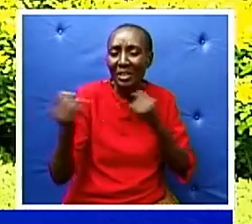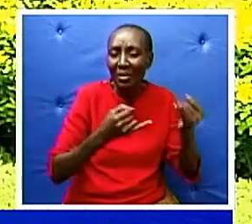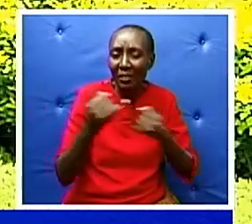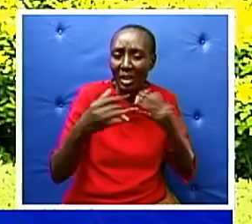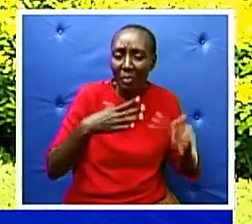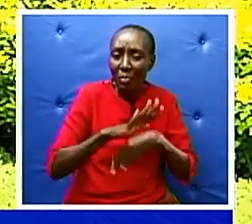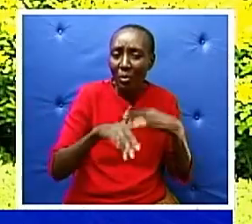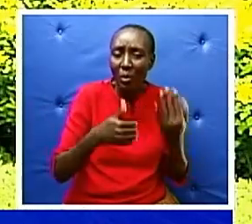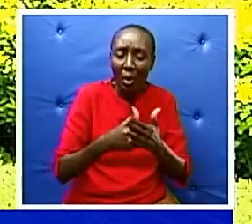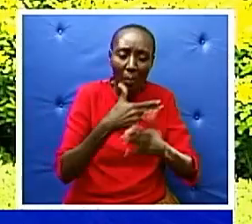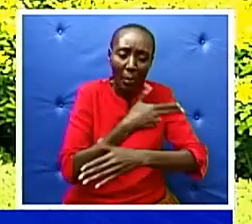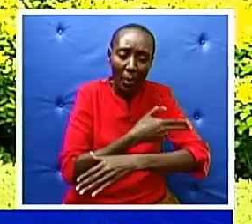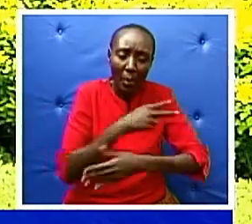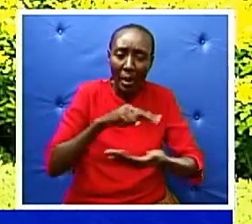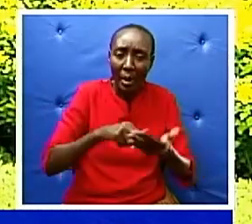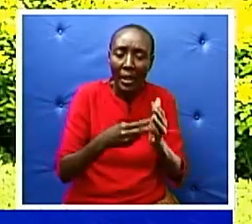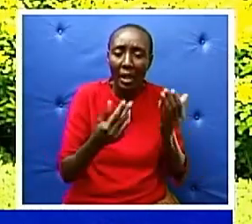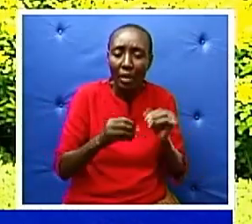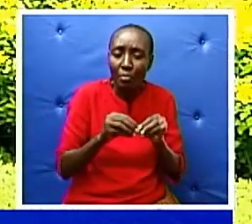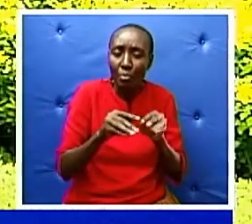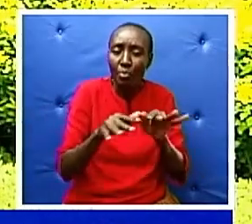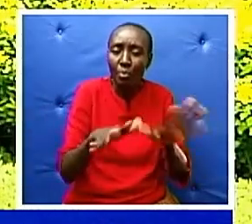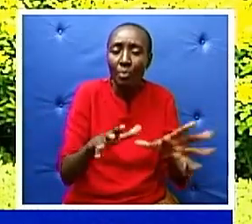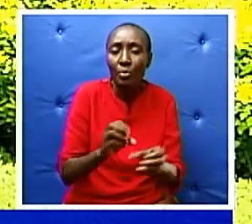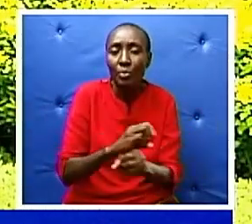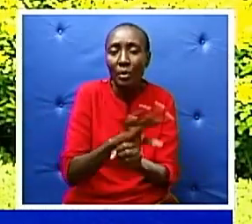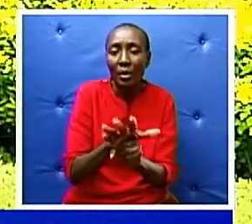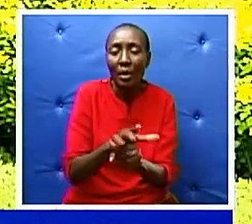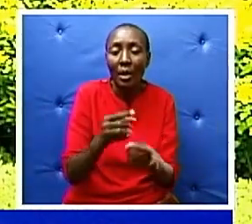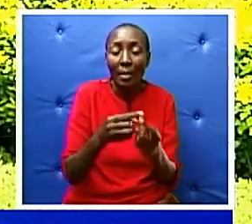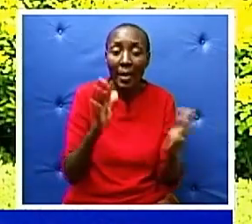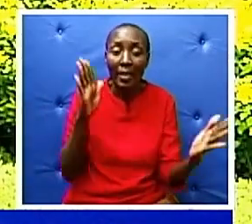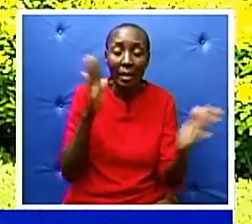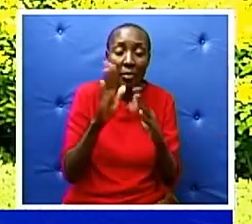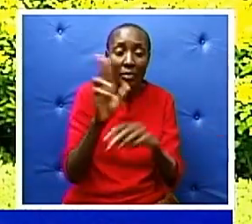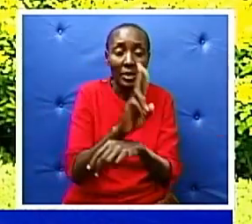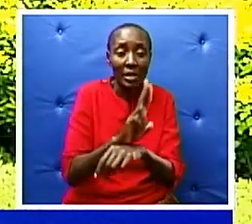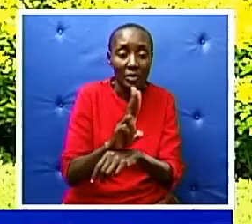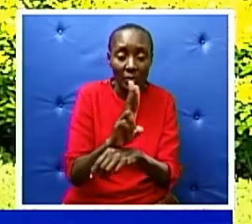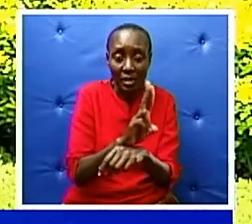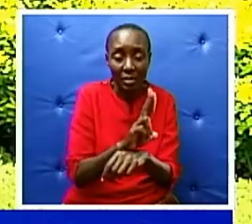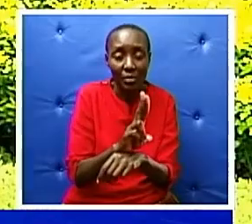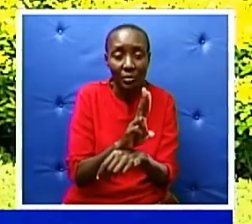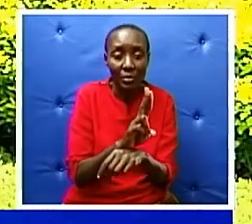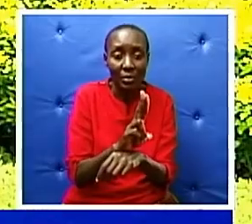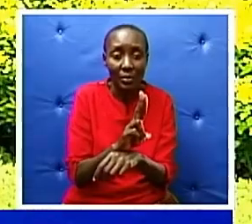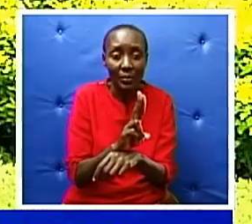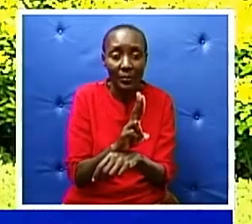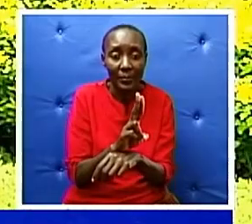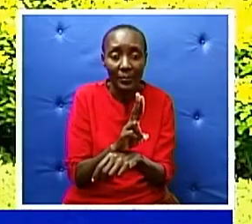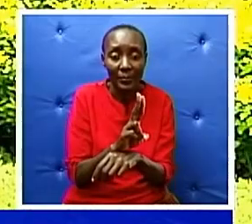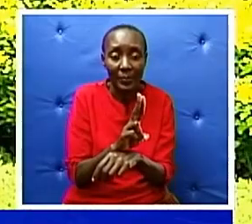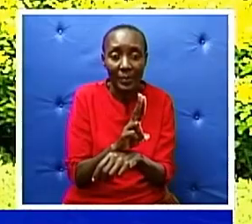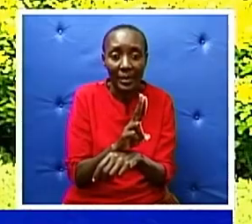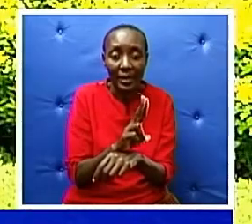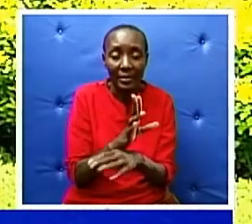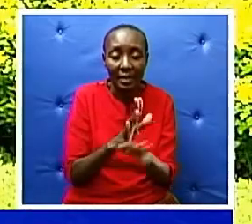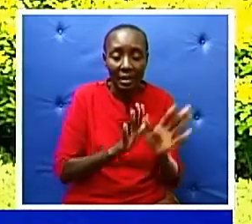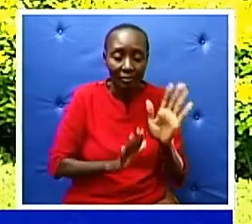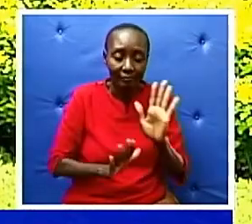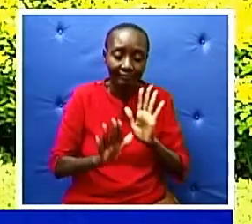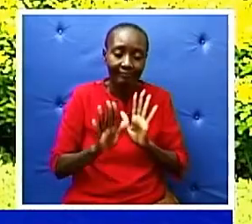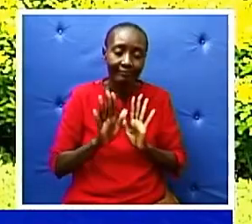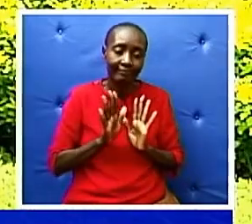to end COVID. So the approach that they have actually taken is just taking the back seat and